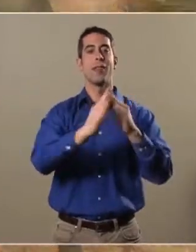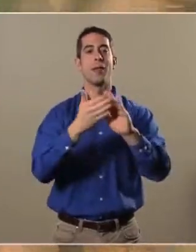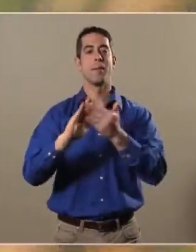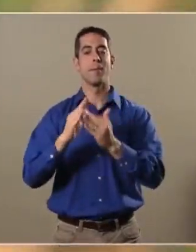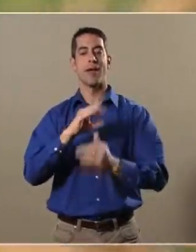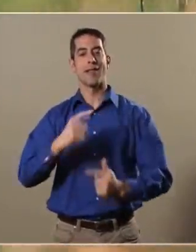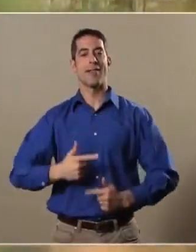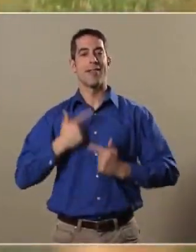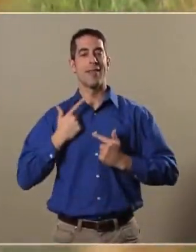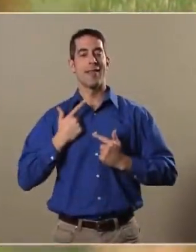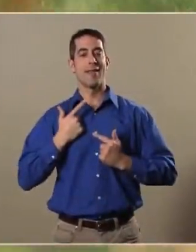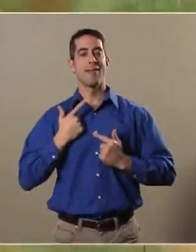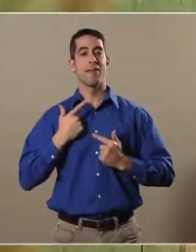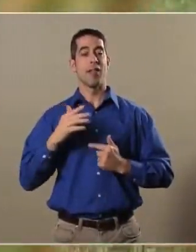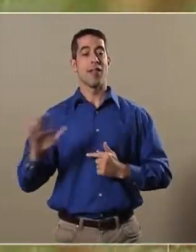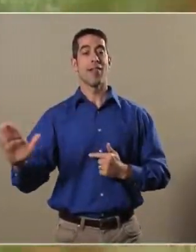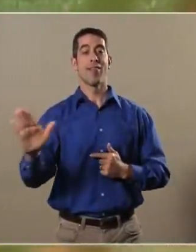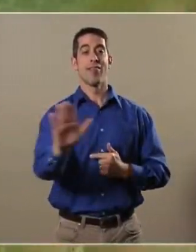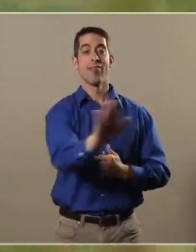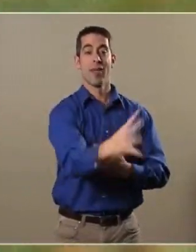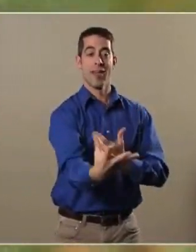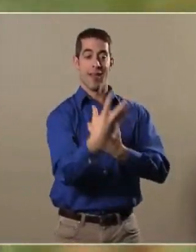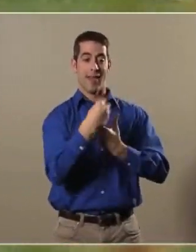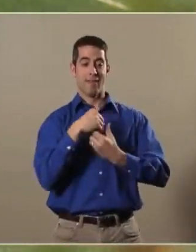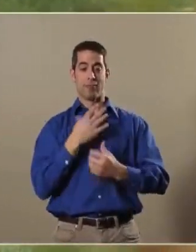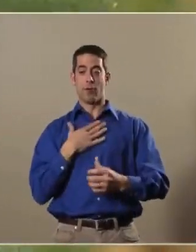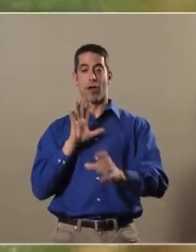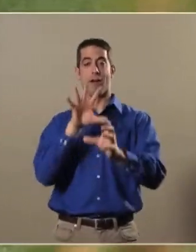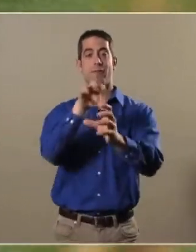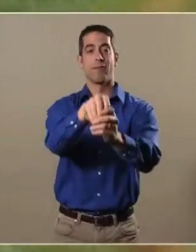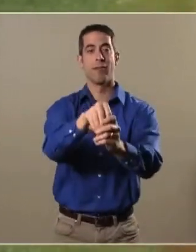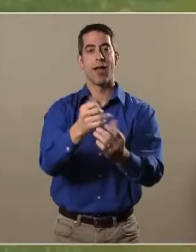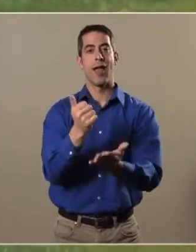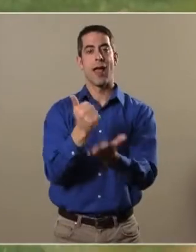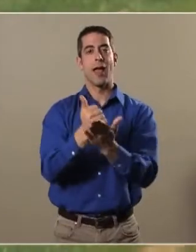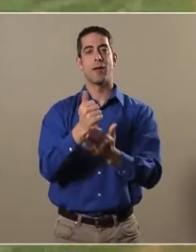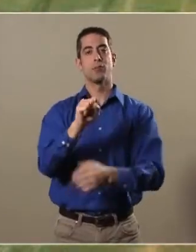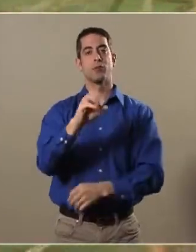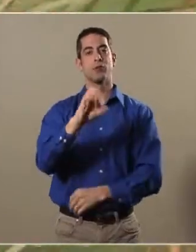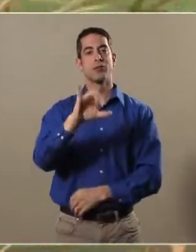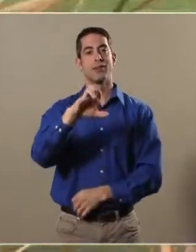society. We're working to make a difference. Thank you